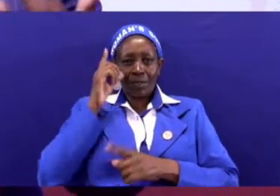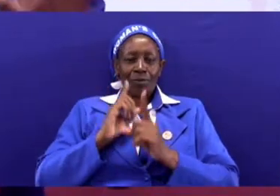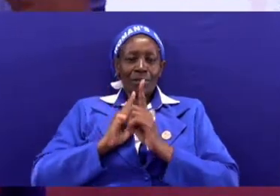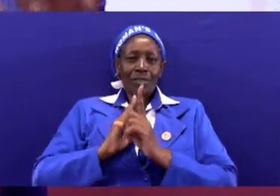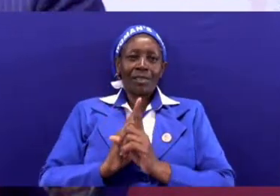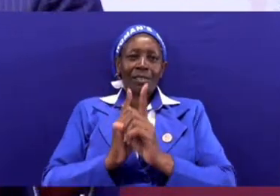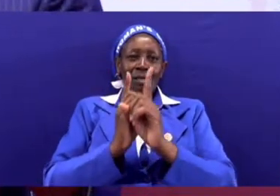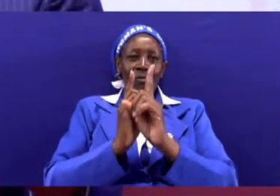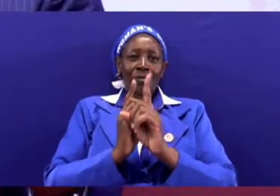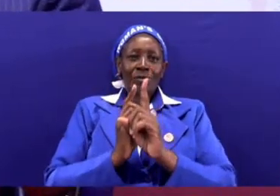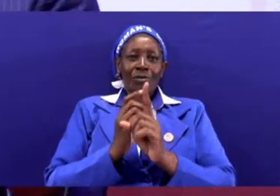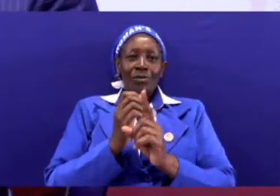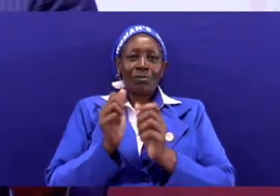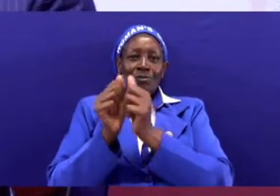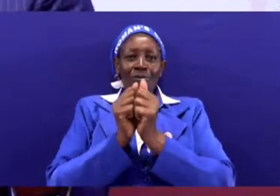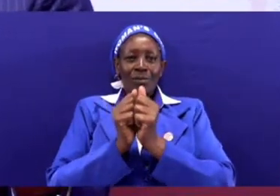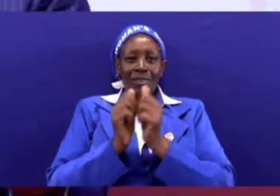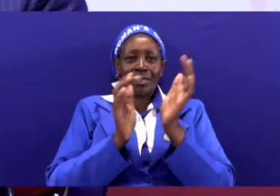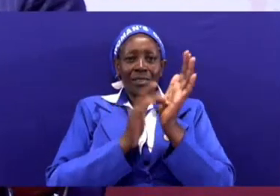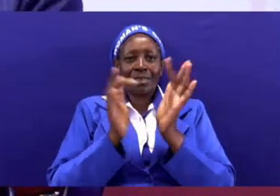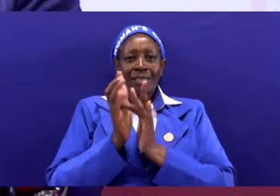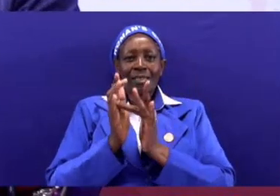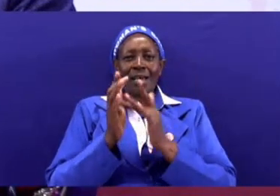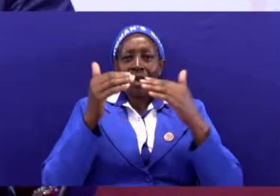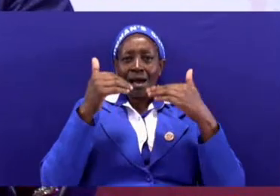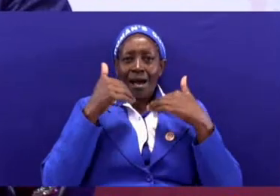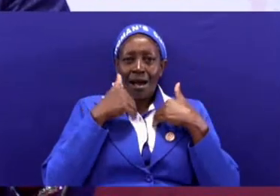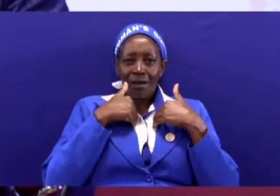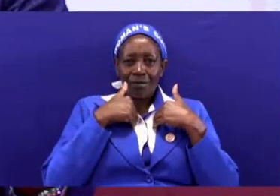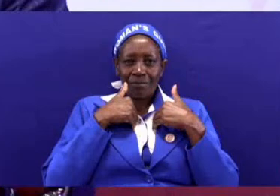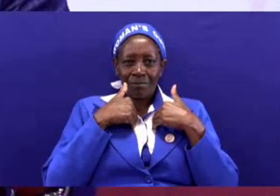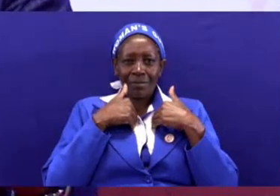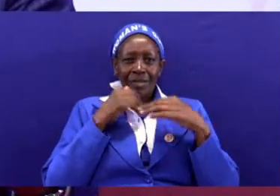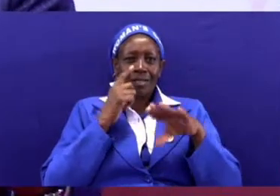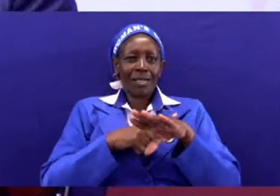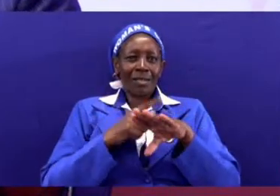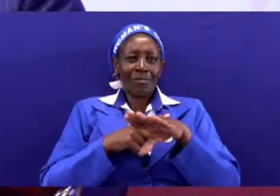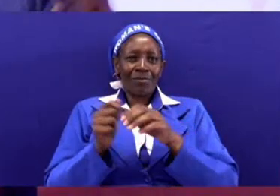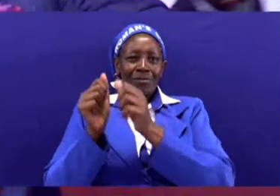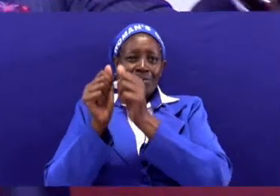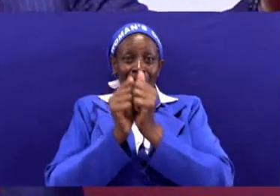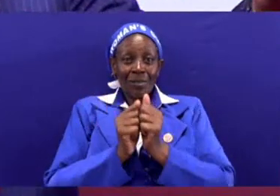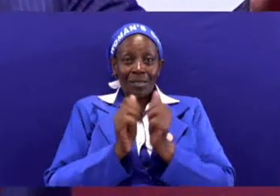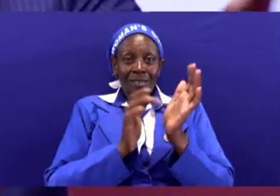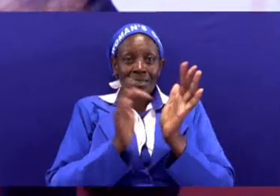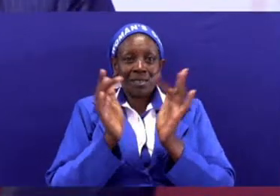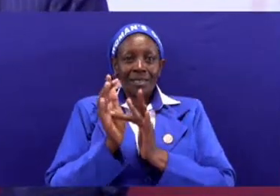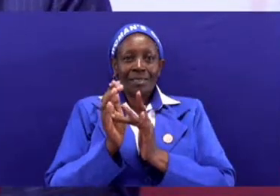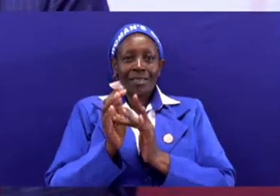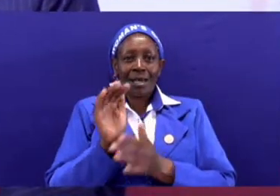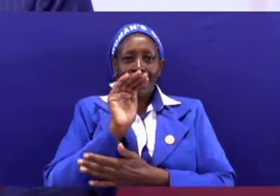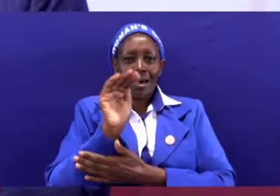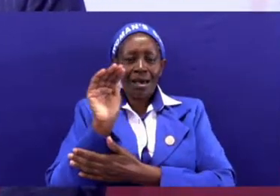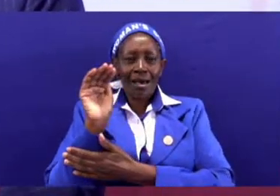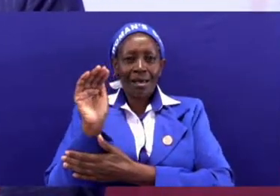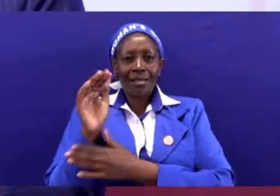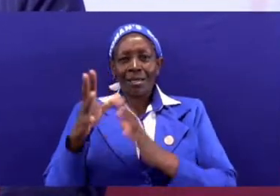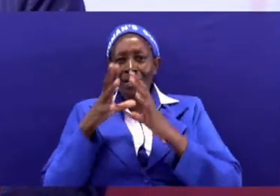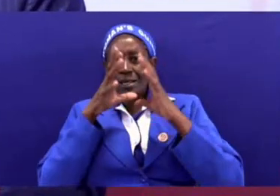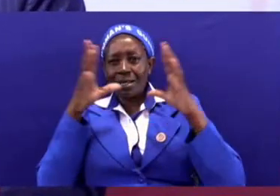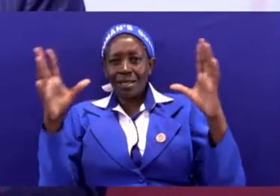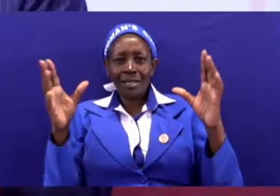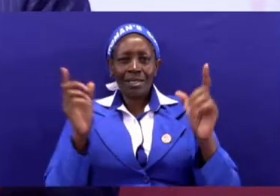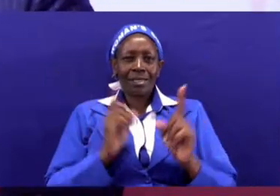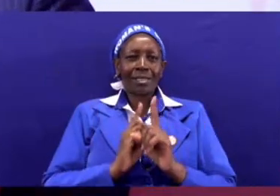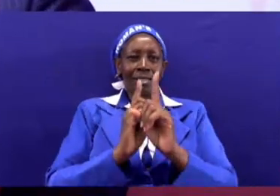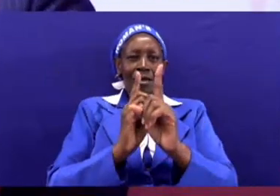and they are asking, having spent time with Jesus, they are still learning, and they're asking Jesus, who is the greatest disciple?